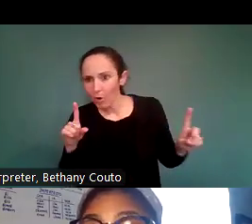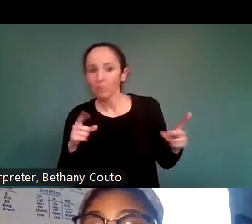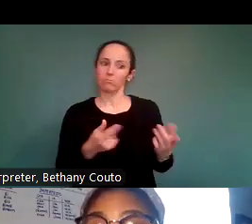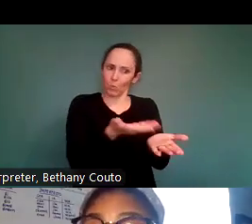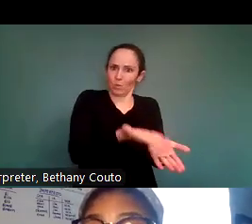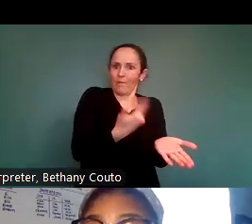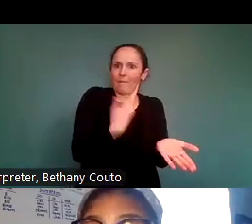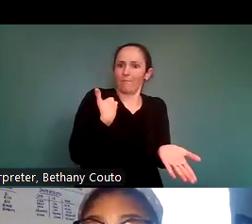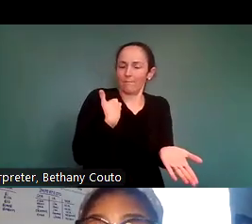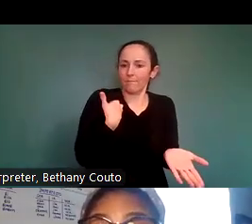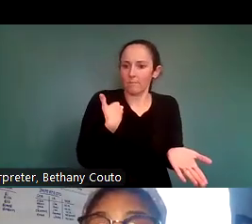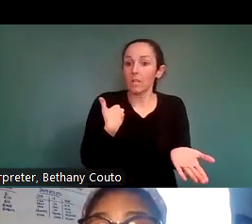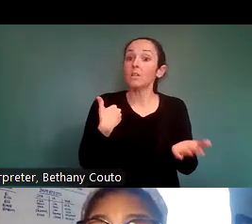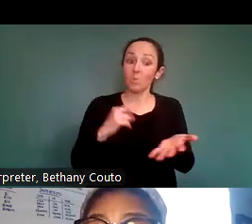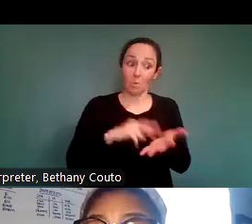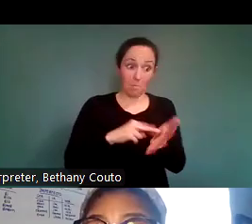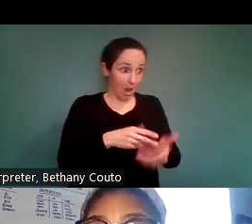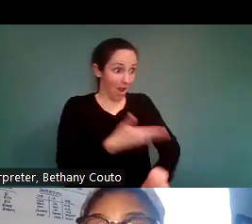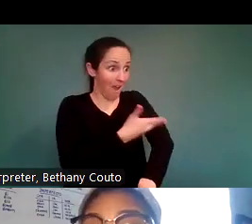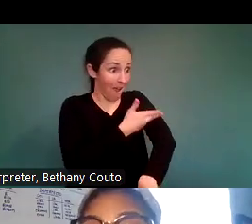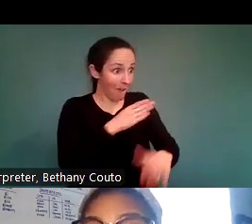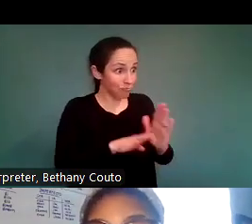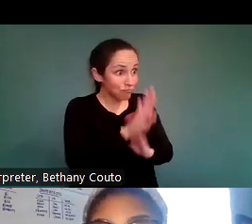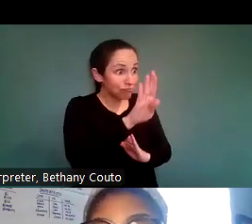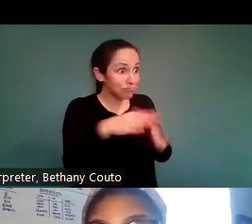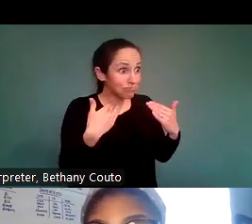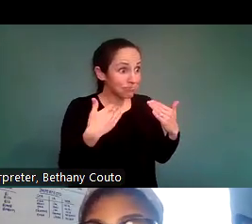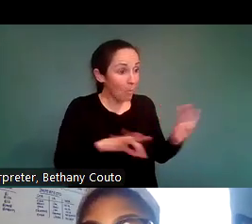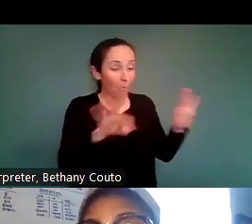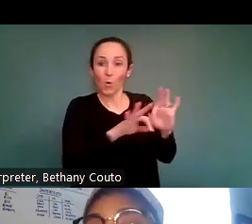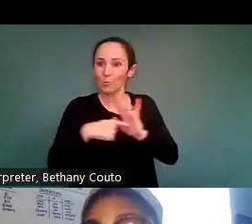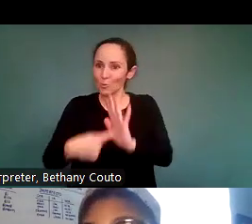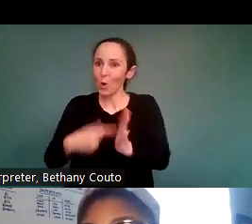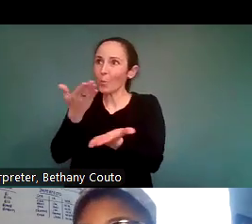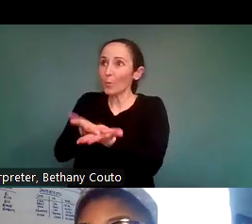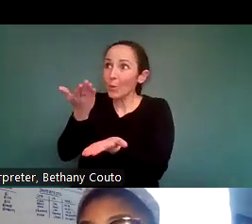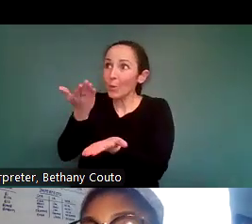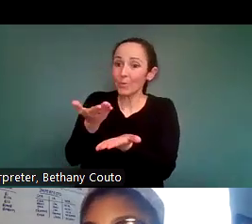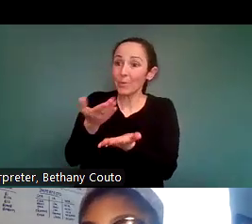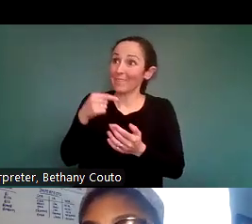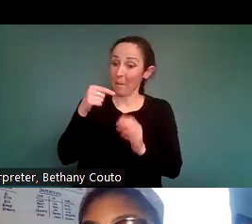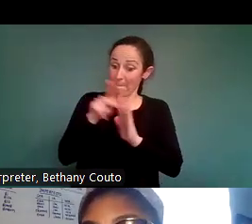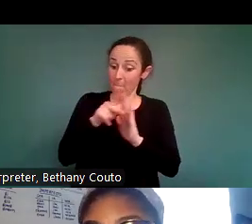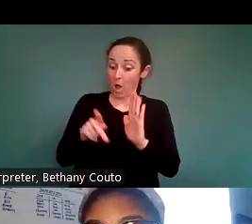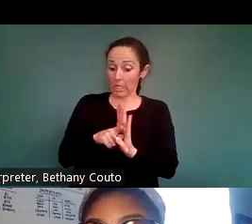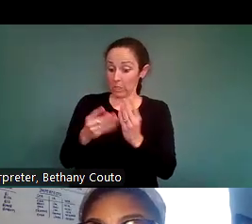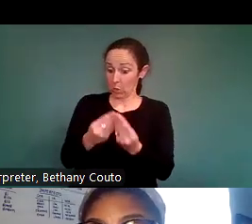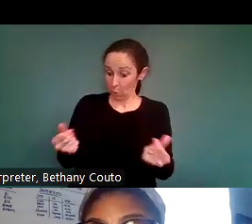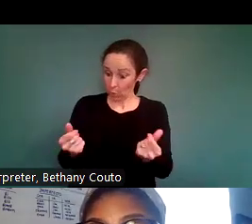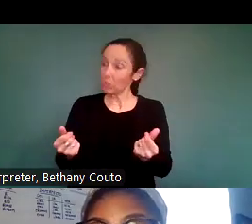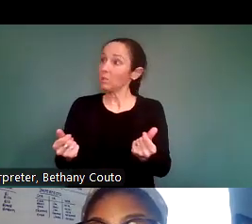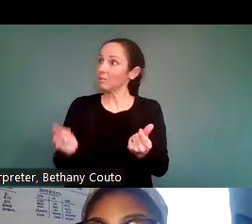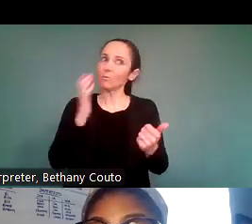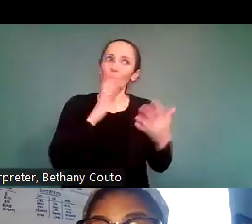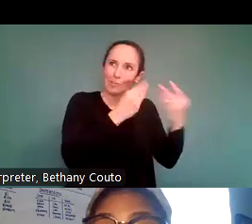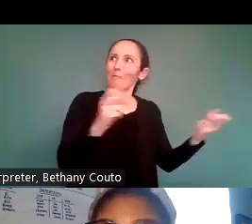case, we certainly want to be able to share the evidence for how the policy solution addresses the problem that you're raising with the decision maker.